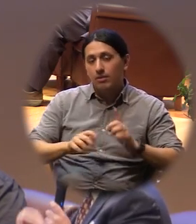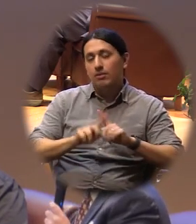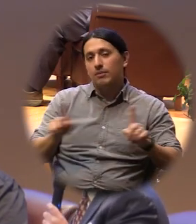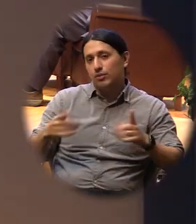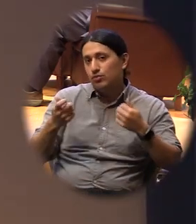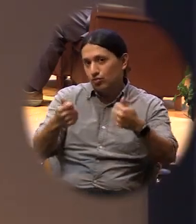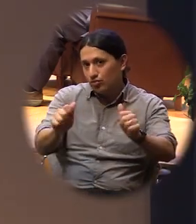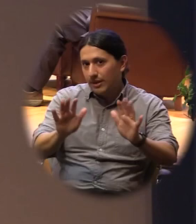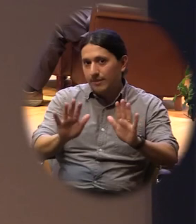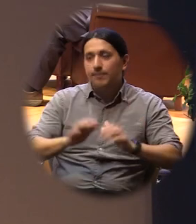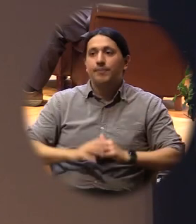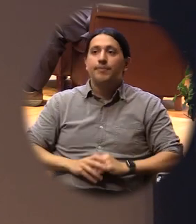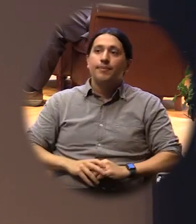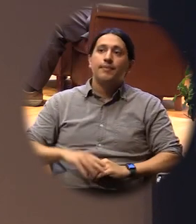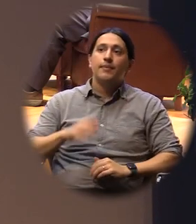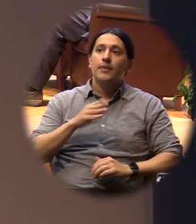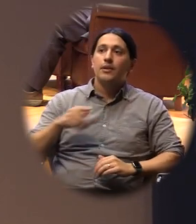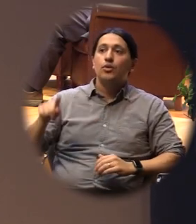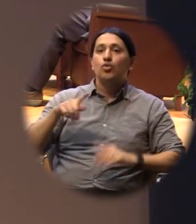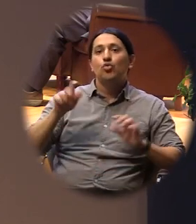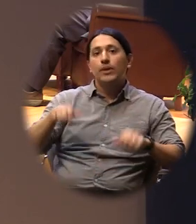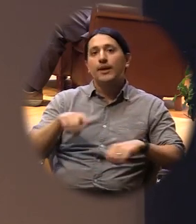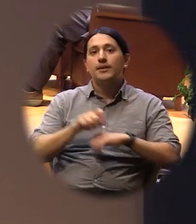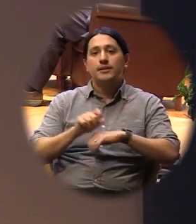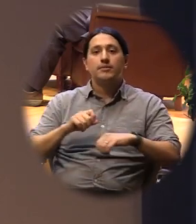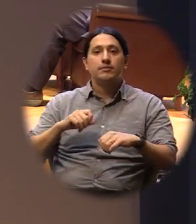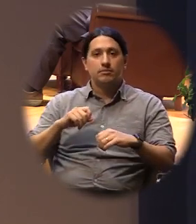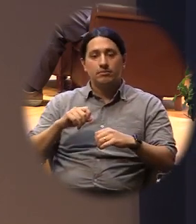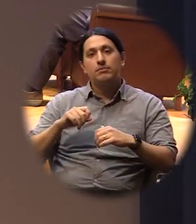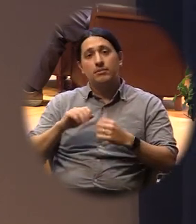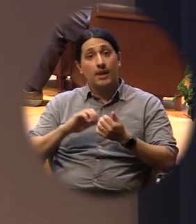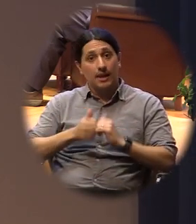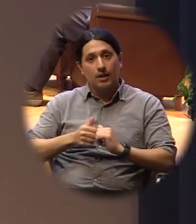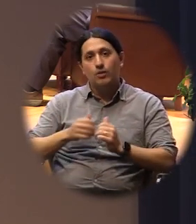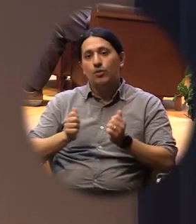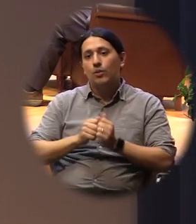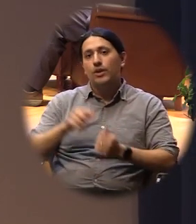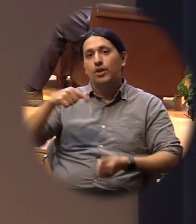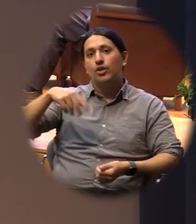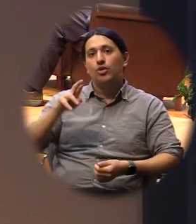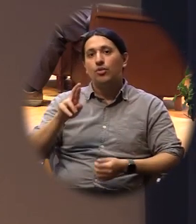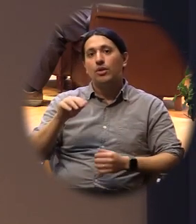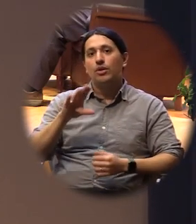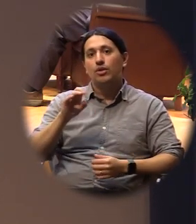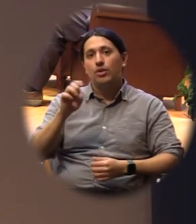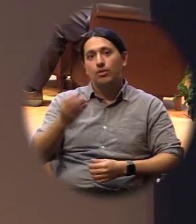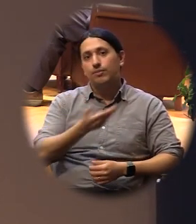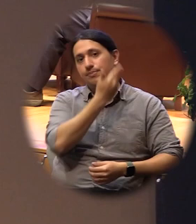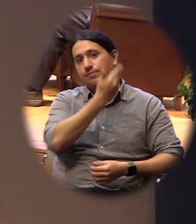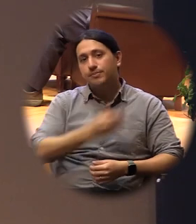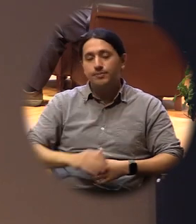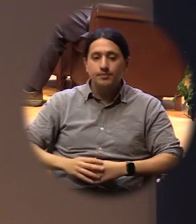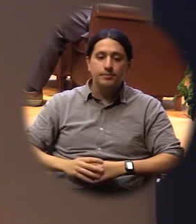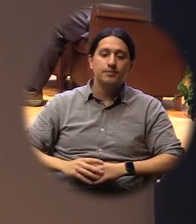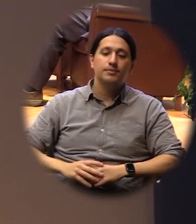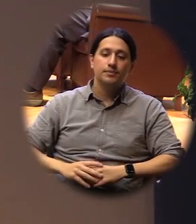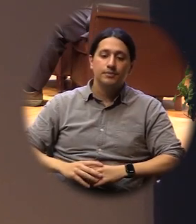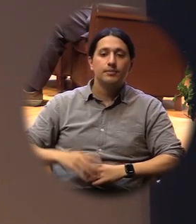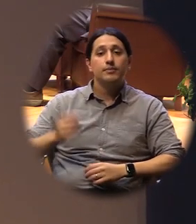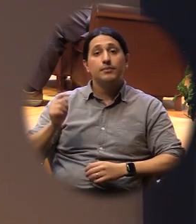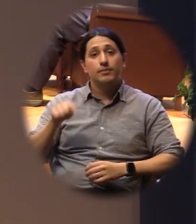submit with the QR code behind me. So this is a question that actually resonates strongly with